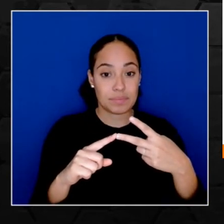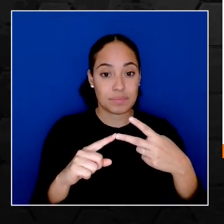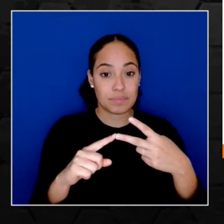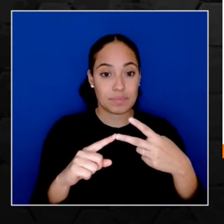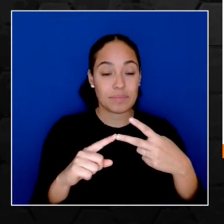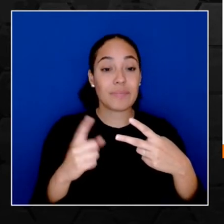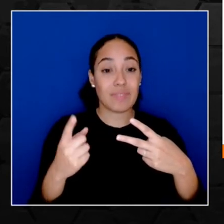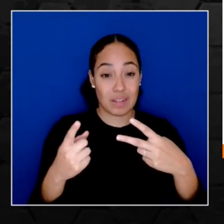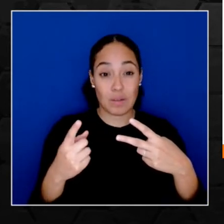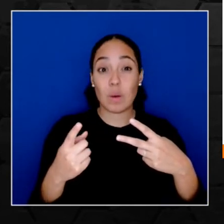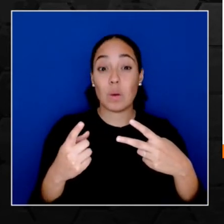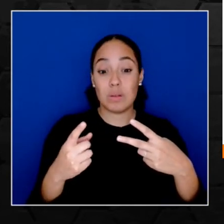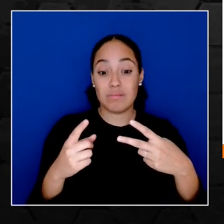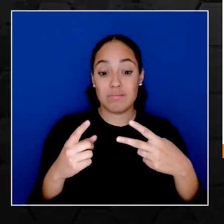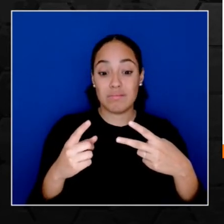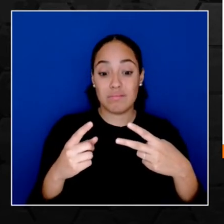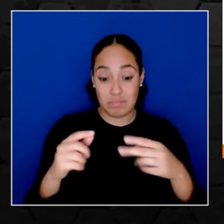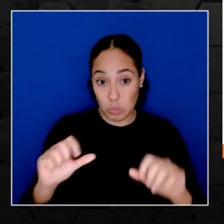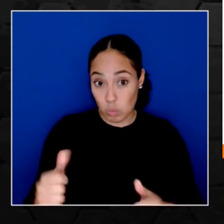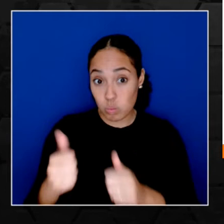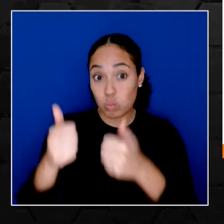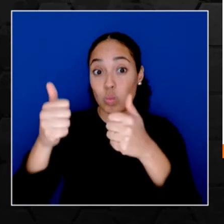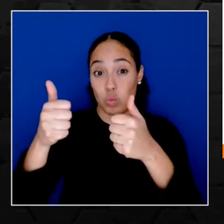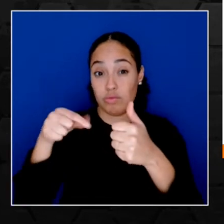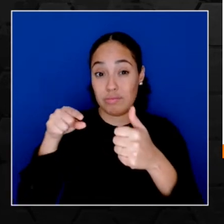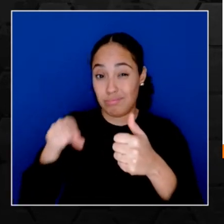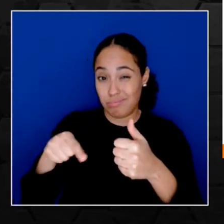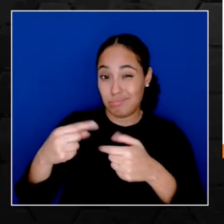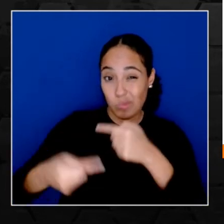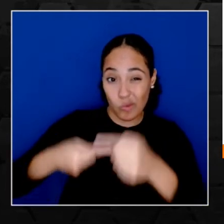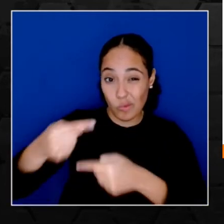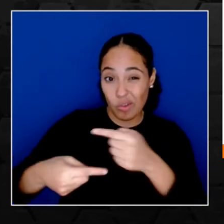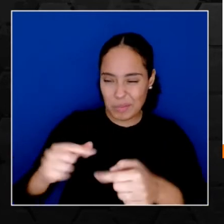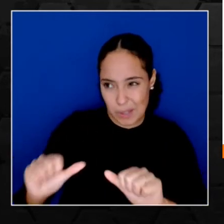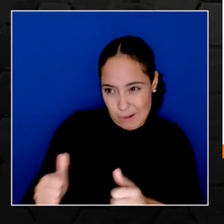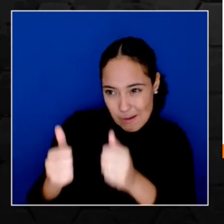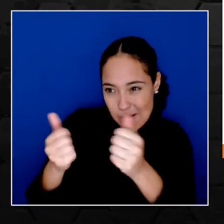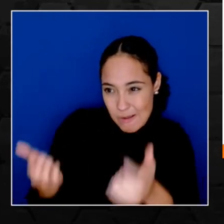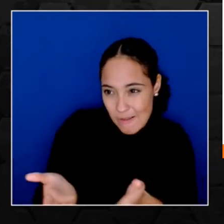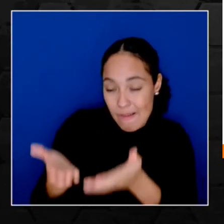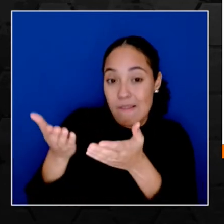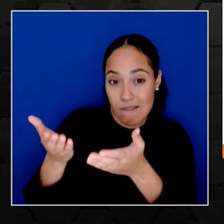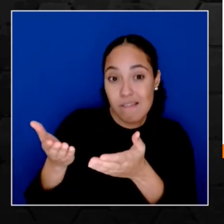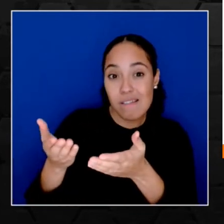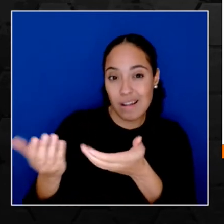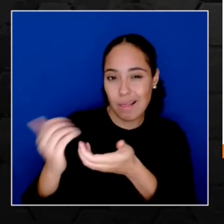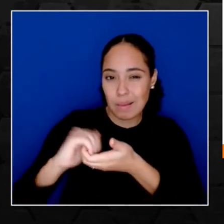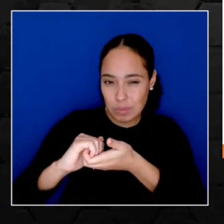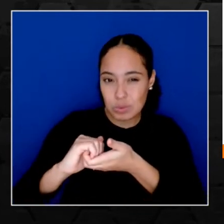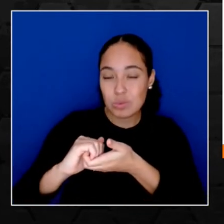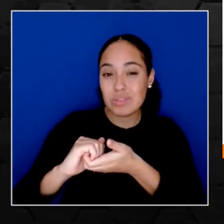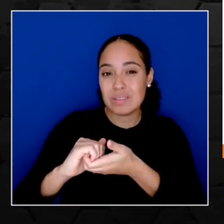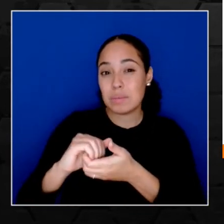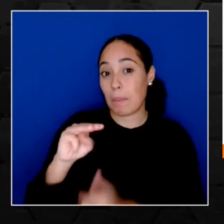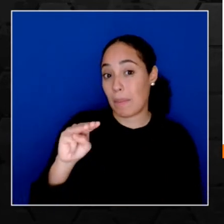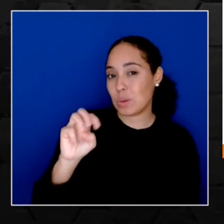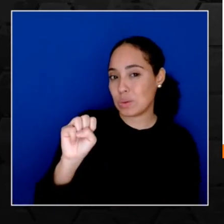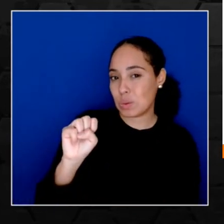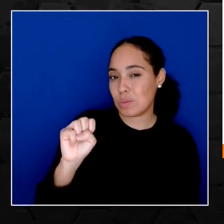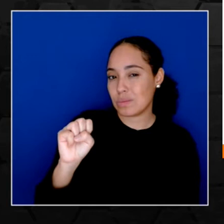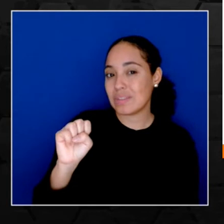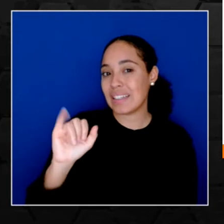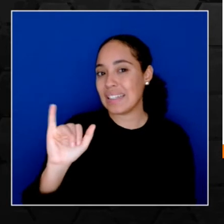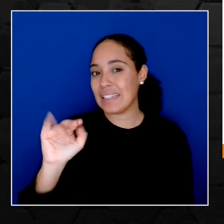on the performance-based improvement. Also, we are coming with some hardware stuff in collaboration with the Intel and Microsoft also. Support for more